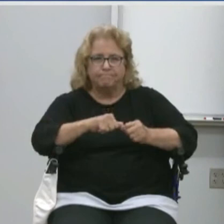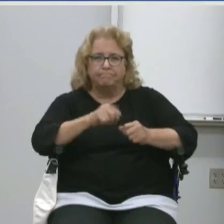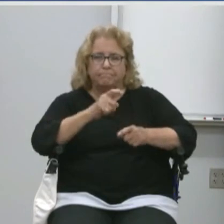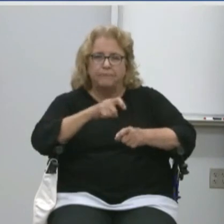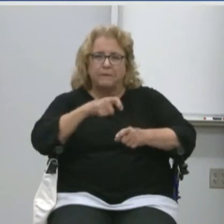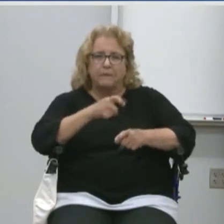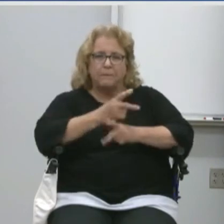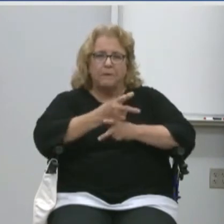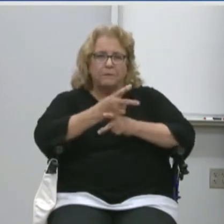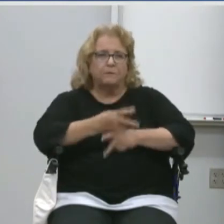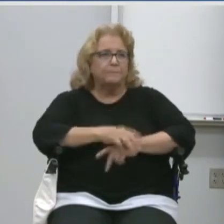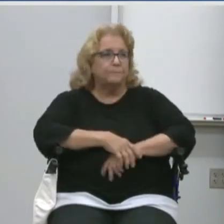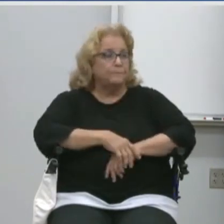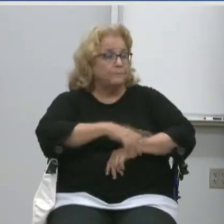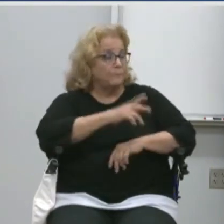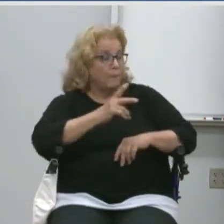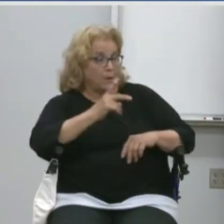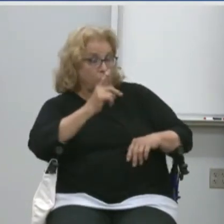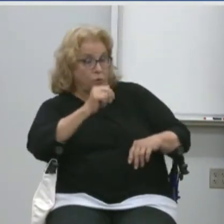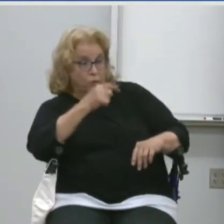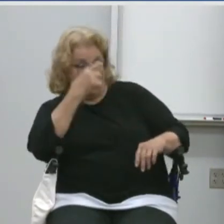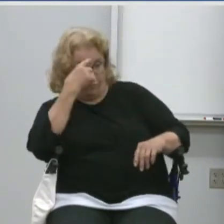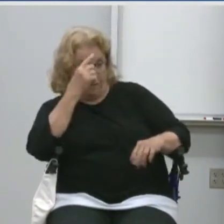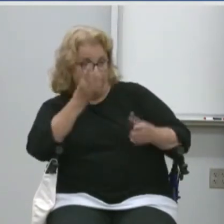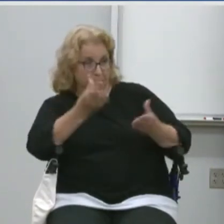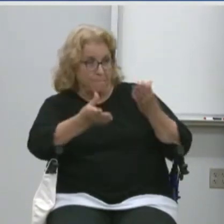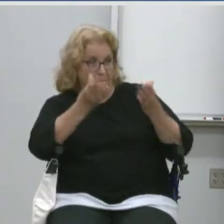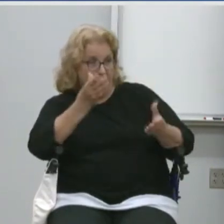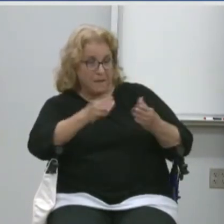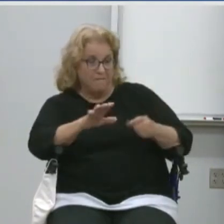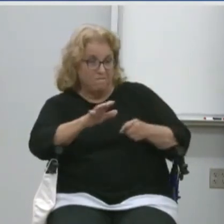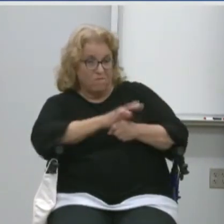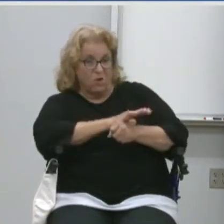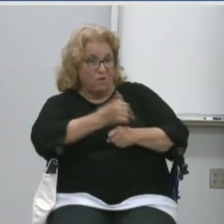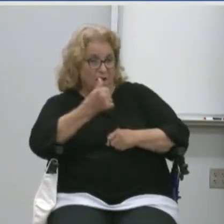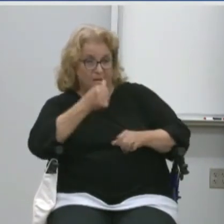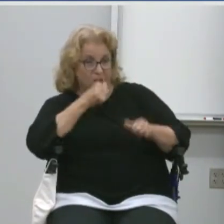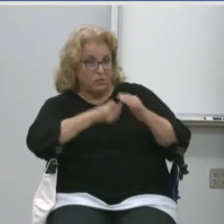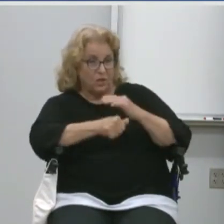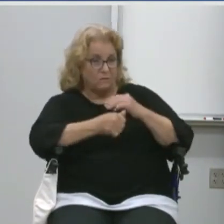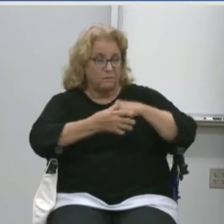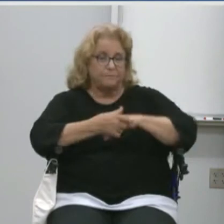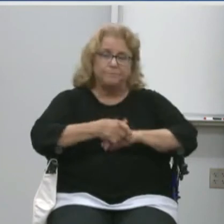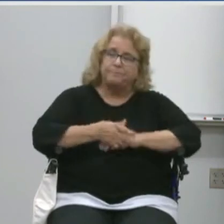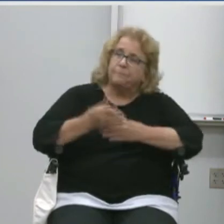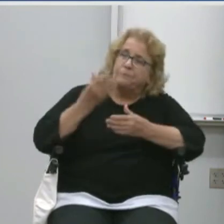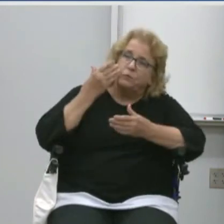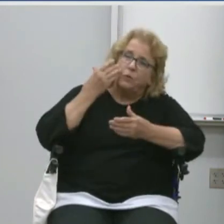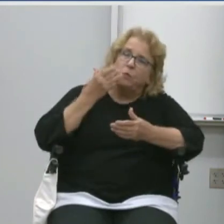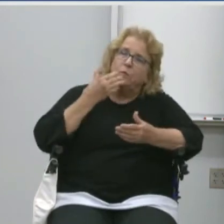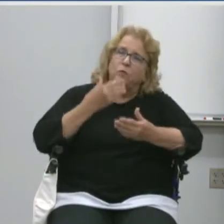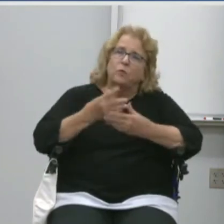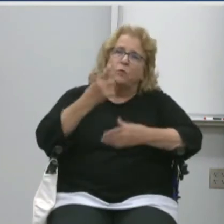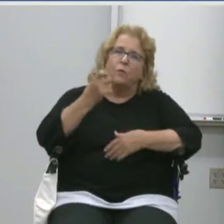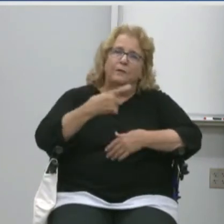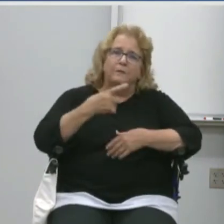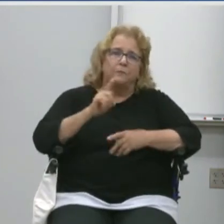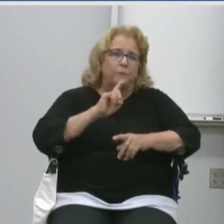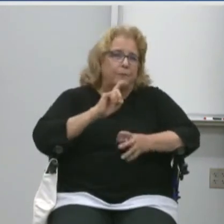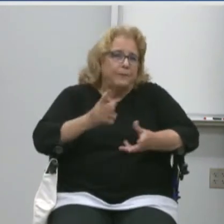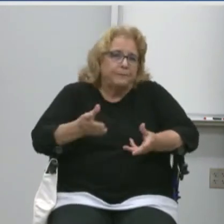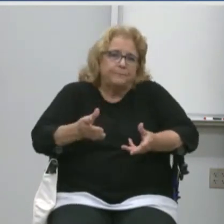precautions. Do you anticipate possibly reaching capacity at any of these shelters? That's a good question. We just